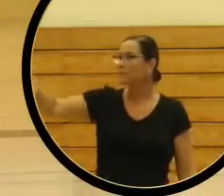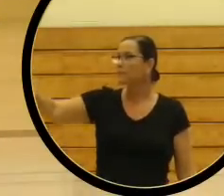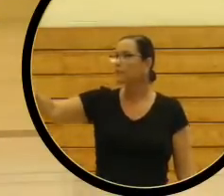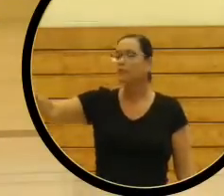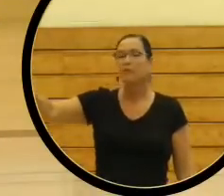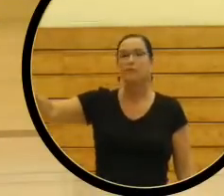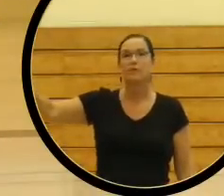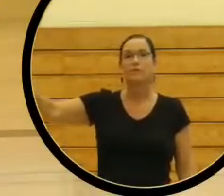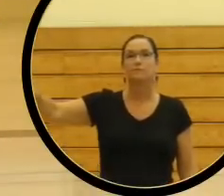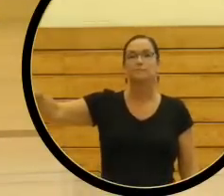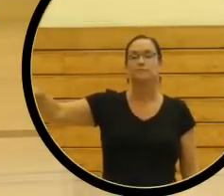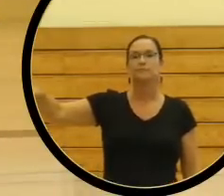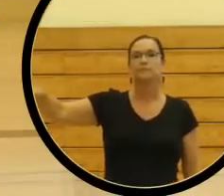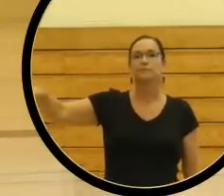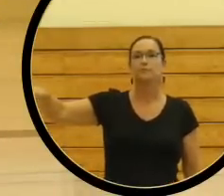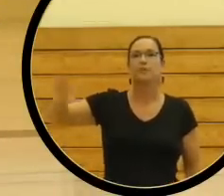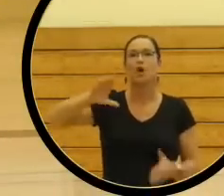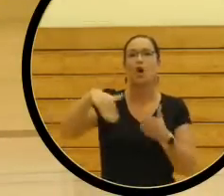message